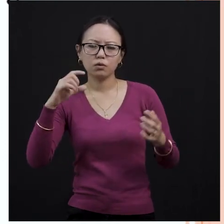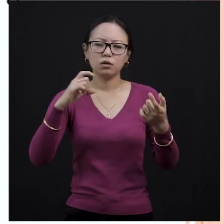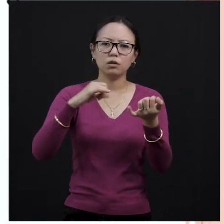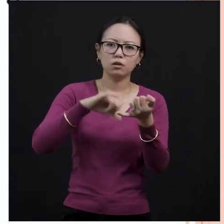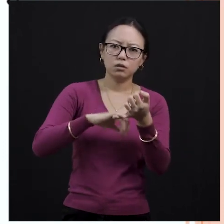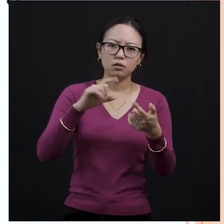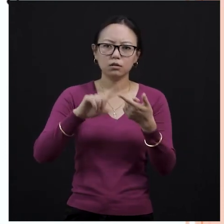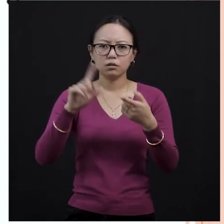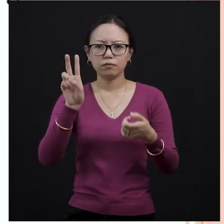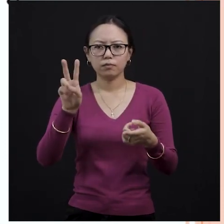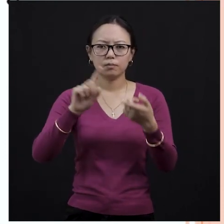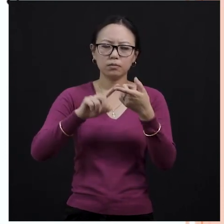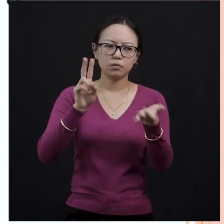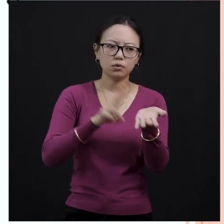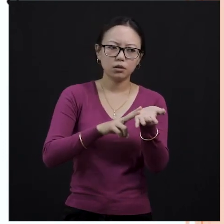FIVENINE,